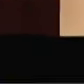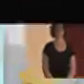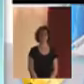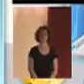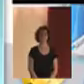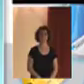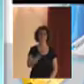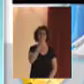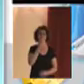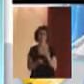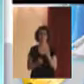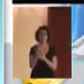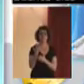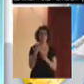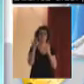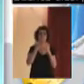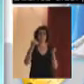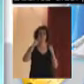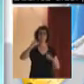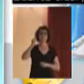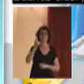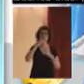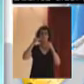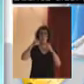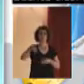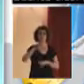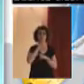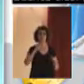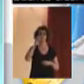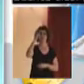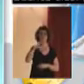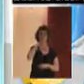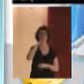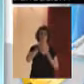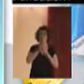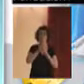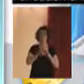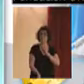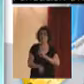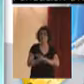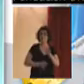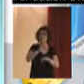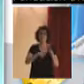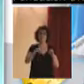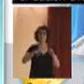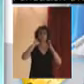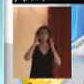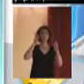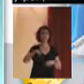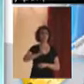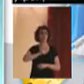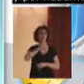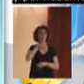Muy bien, buenos días. Muchas gracias. Lo primero a... Good morning. Thank you very much to the ONCE Foundation for organizing